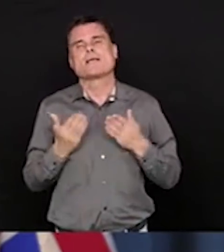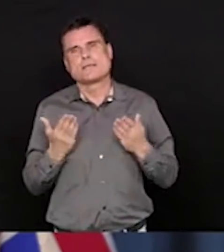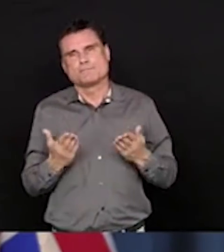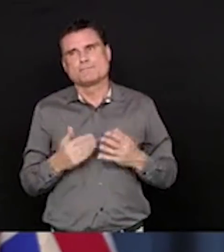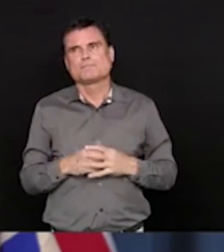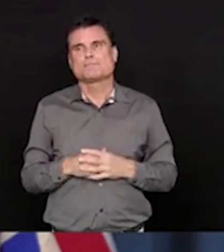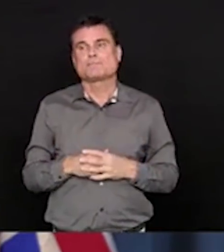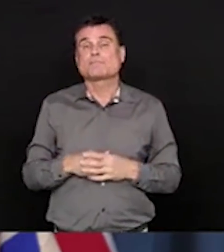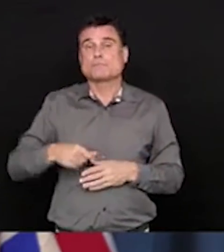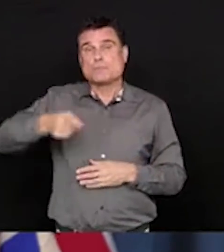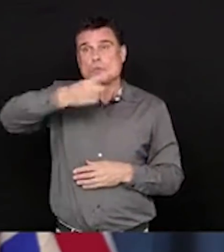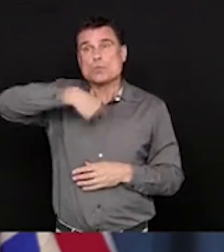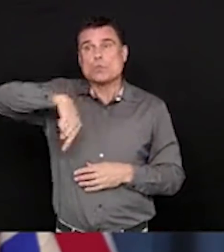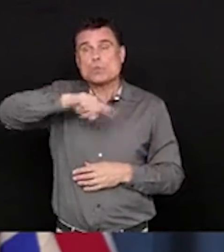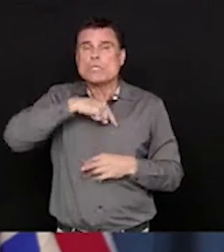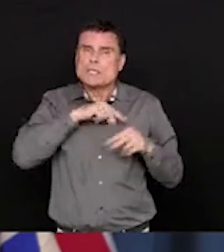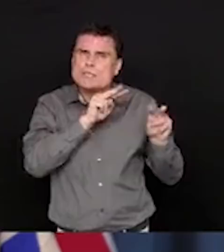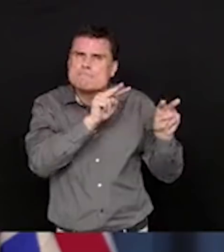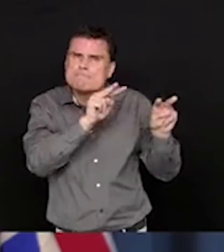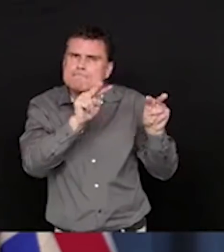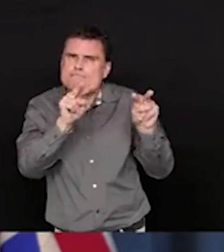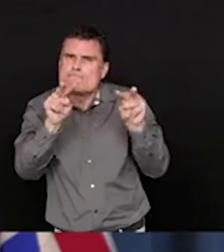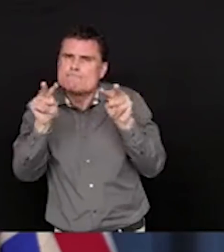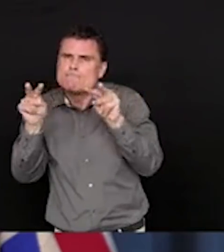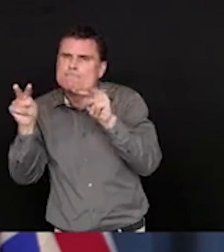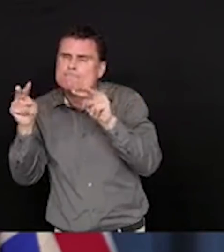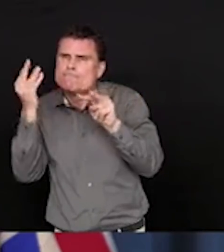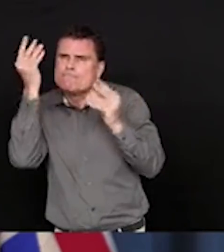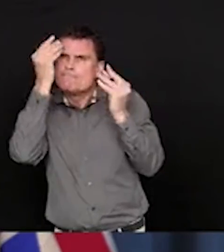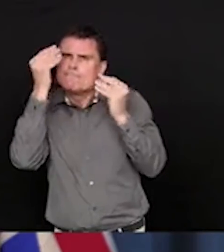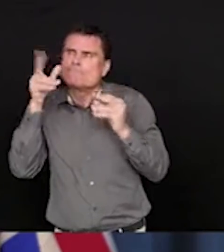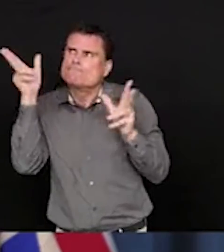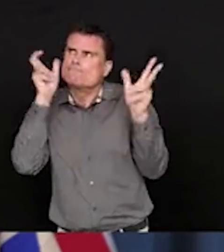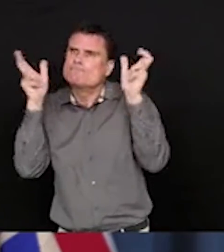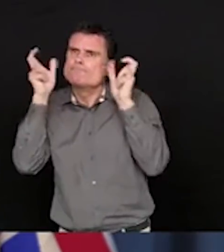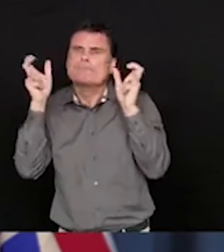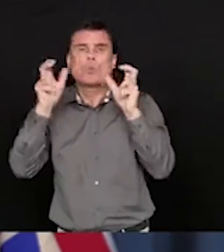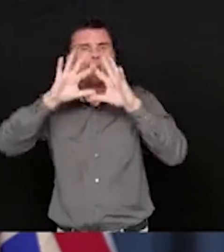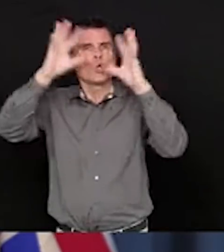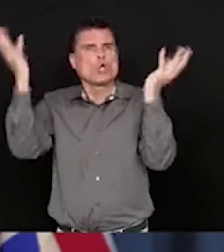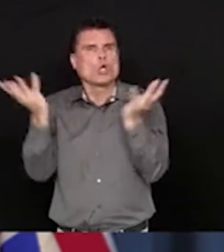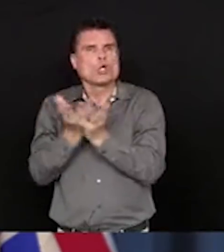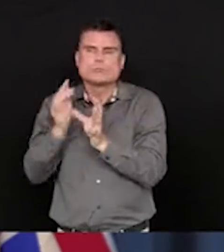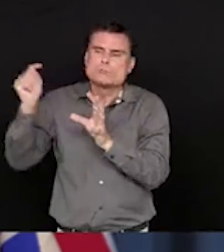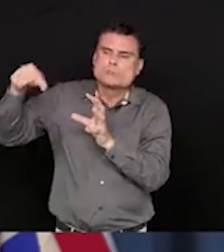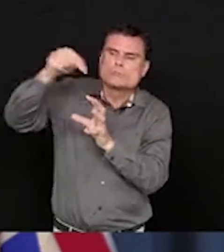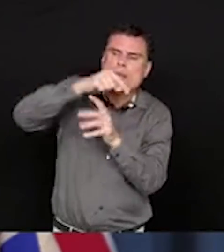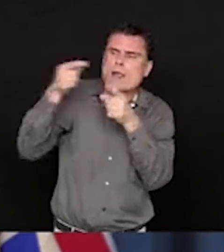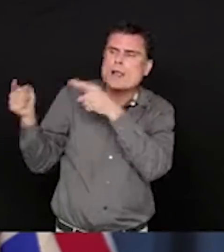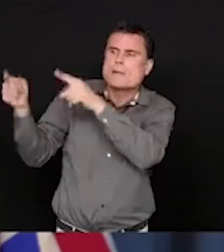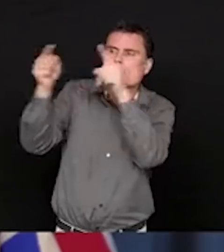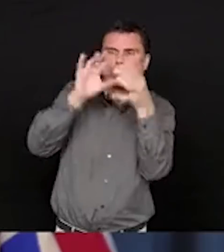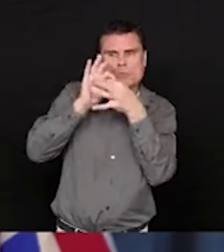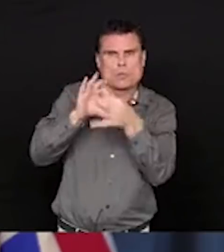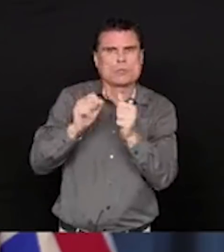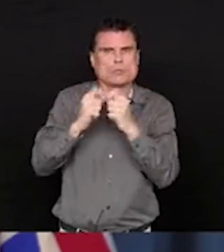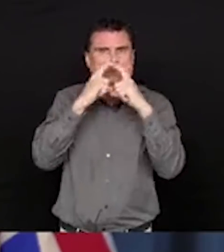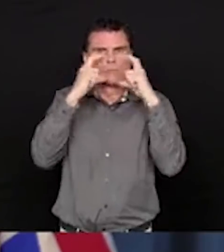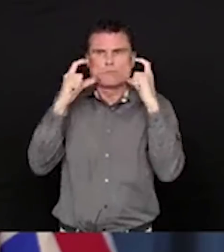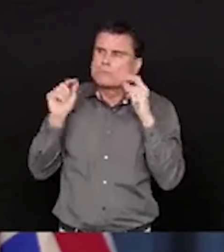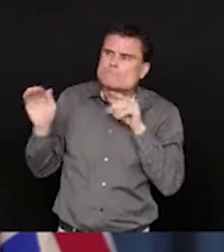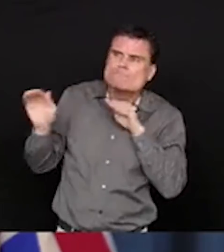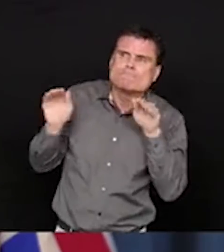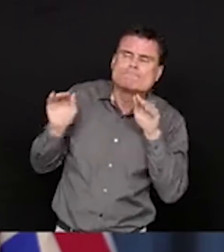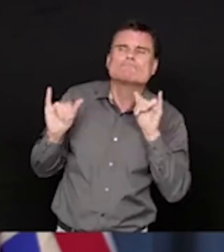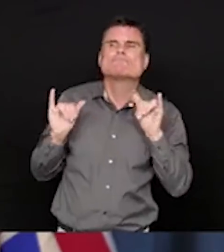to transmit this virus. So we did come up, it's not a recommendation. It is a permissive use, if